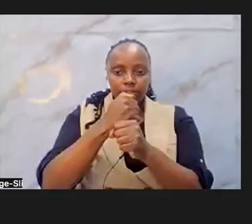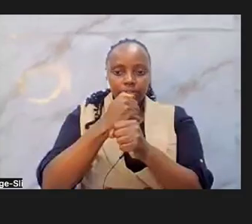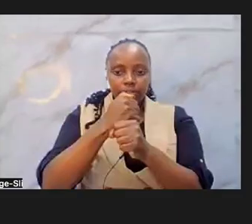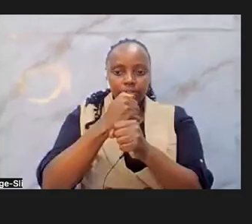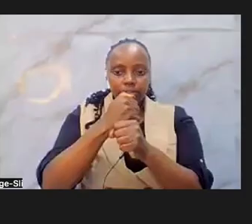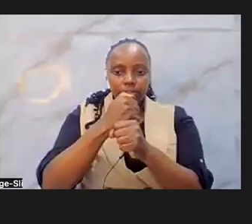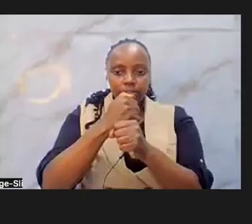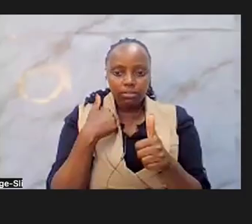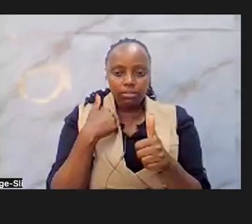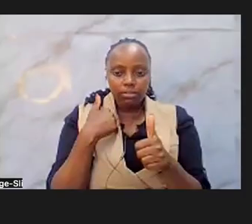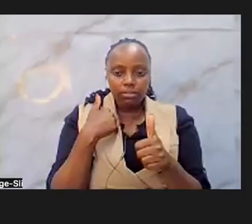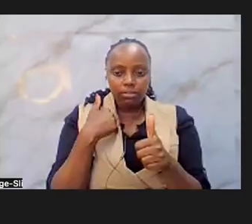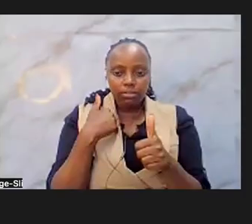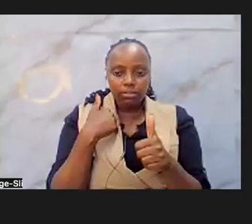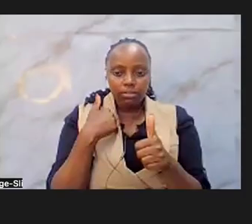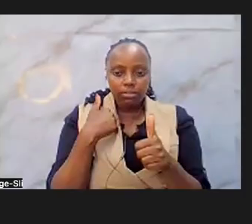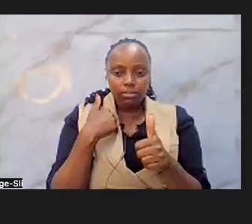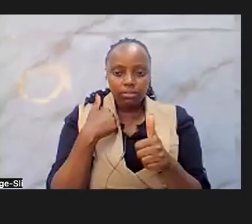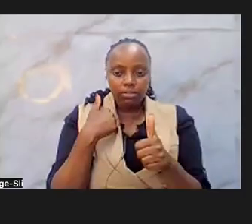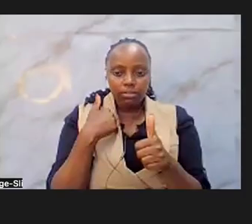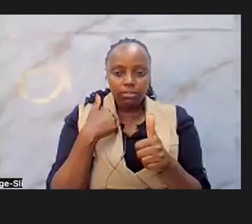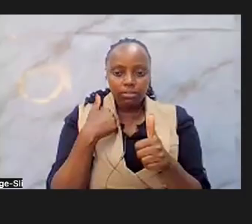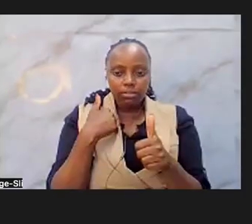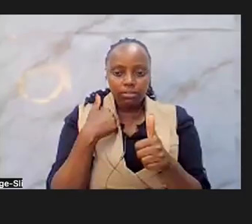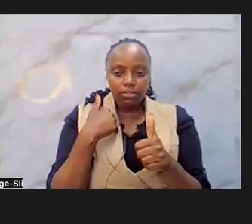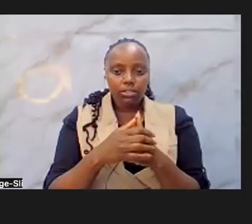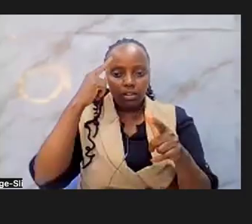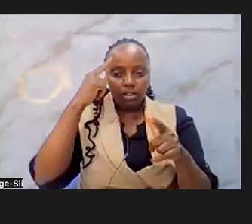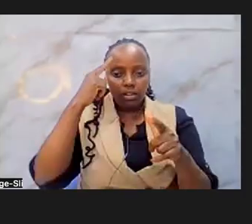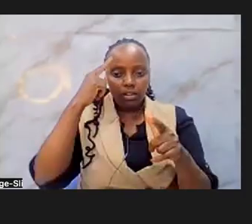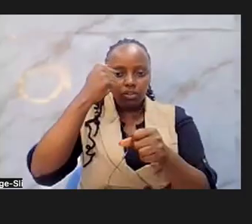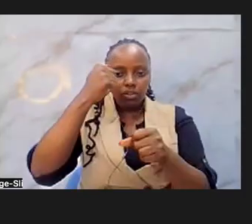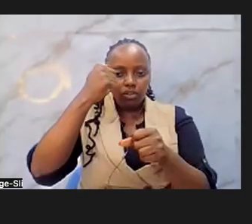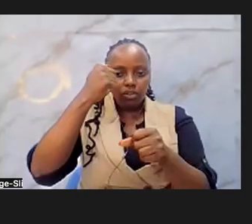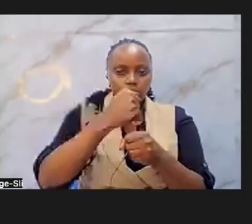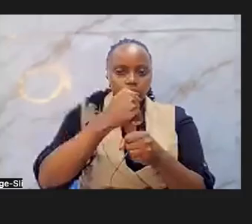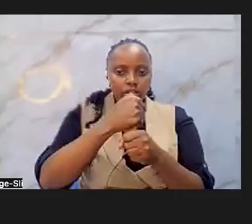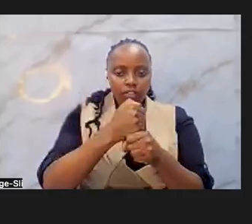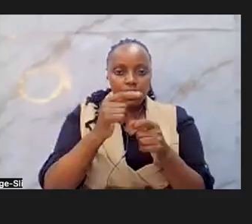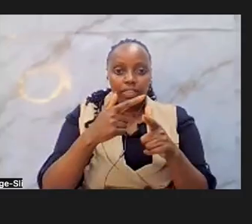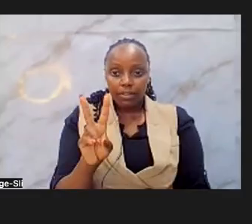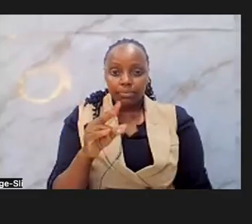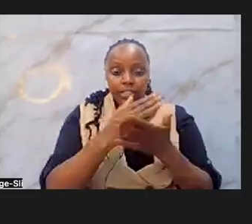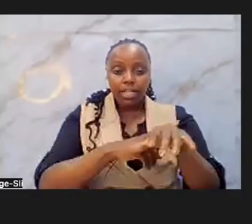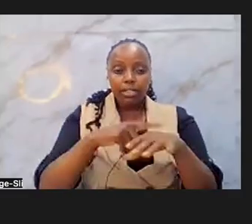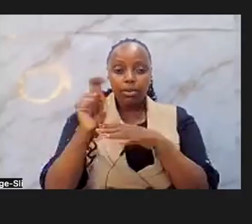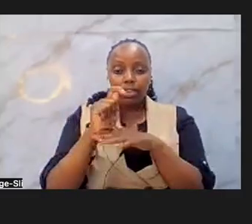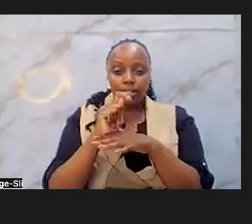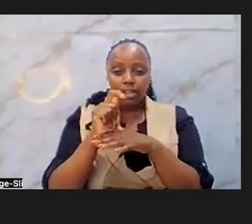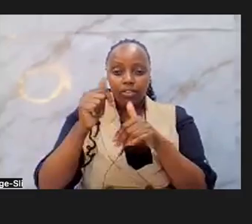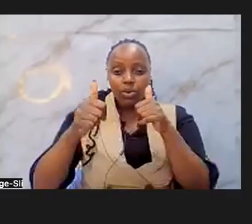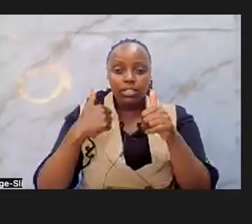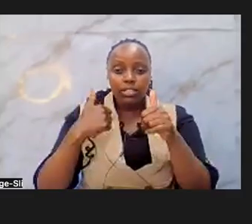necessarily using the language of rights, which may not resonate sometimes in these sorts of trainings, but really trying to understand,